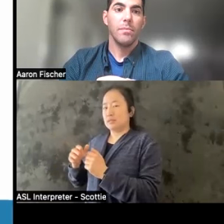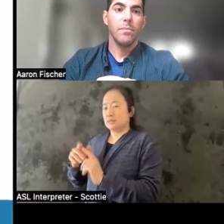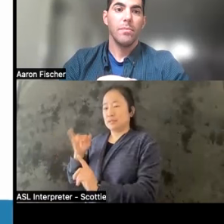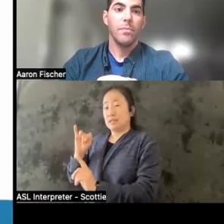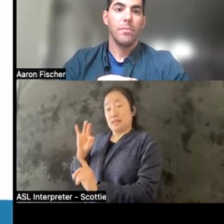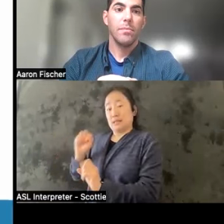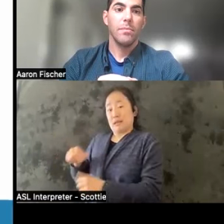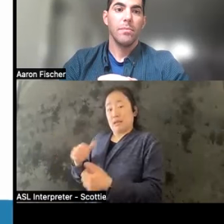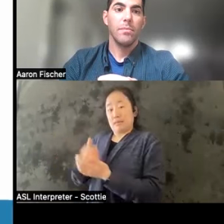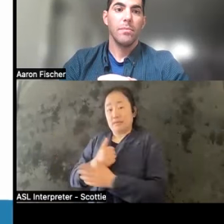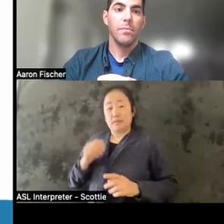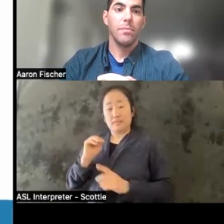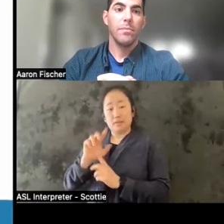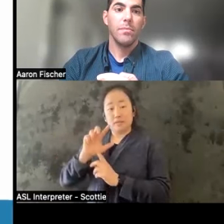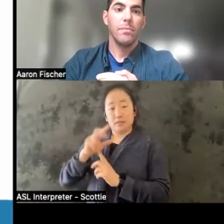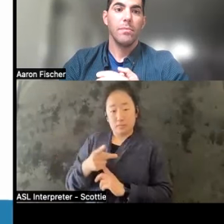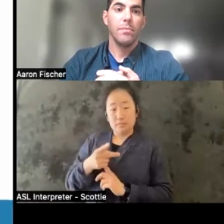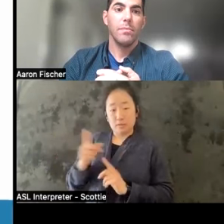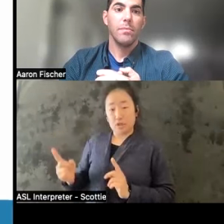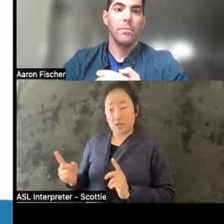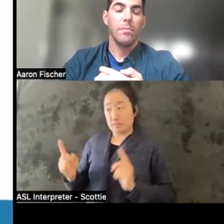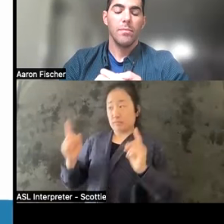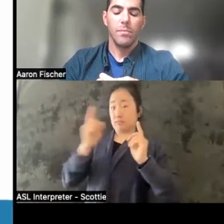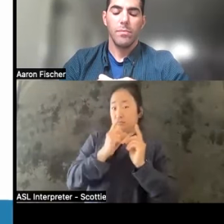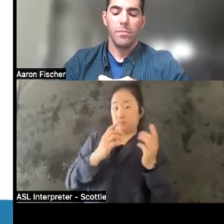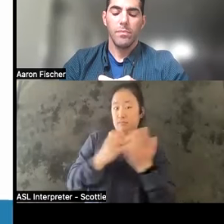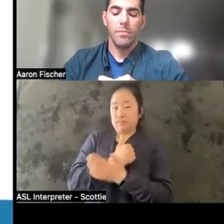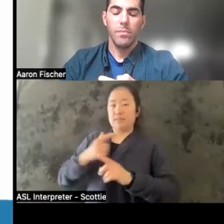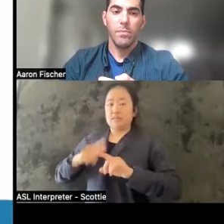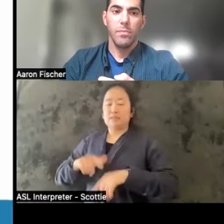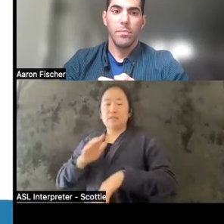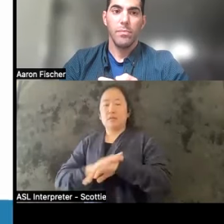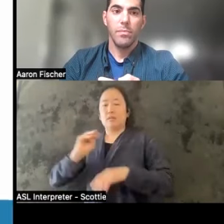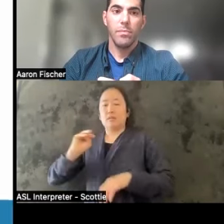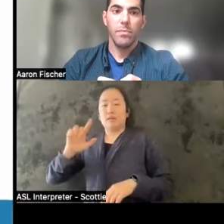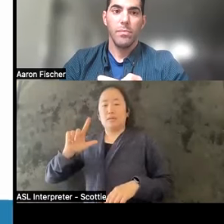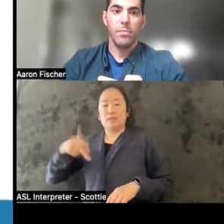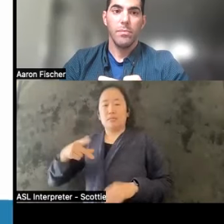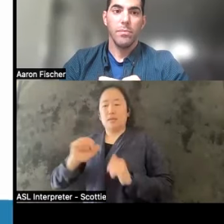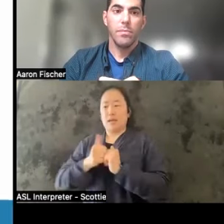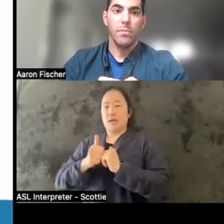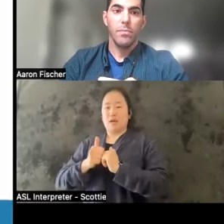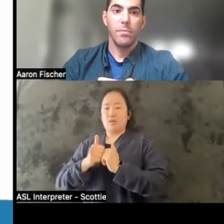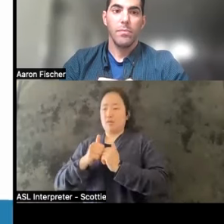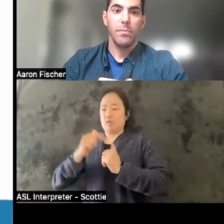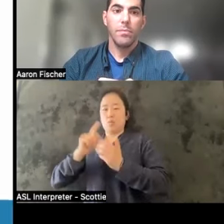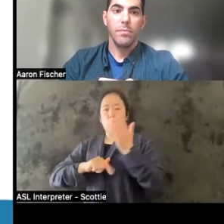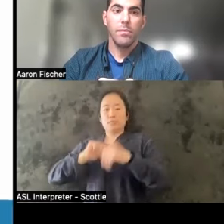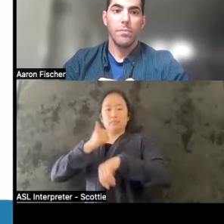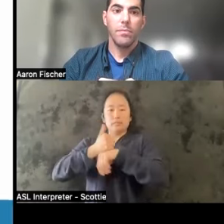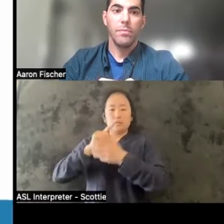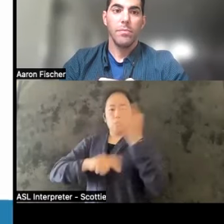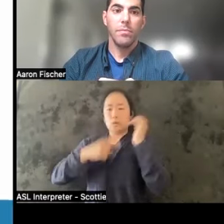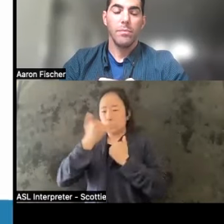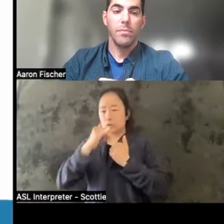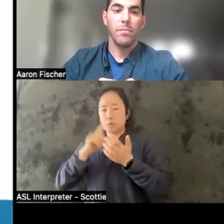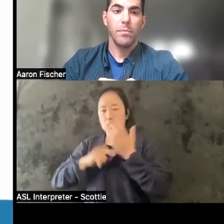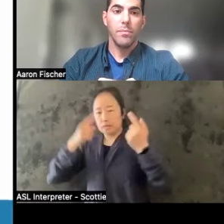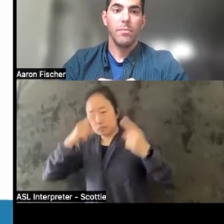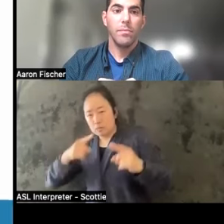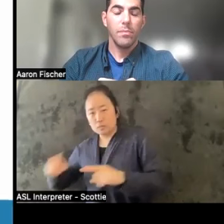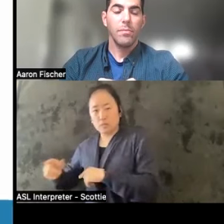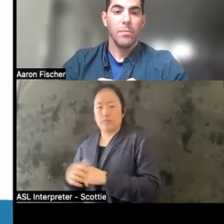legal partnership, I think will depend on how that MLP is structured and what issues they are focused on.